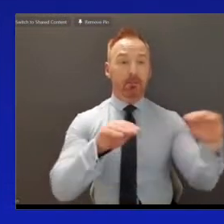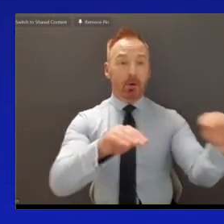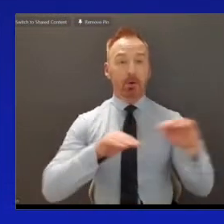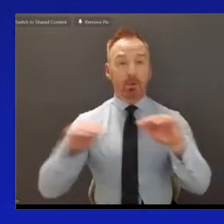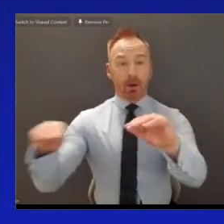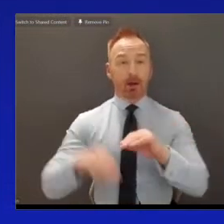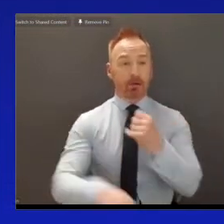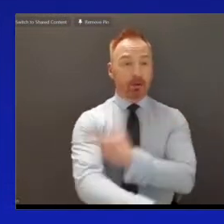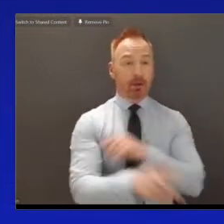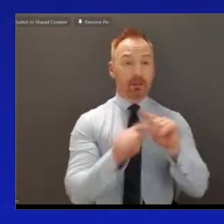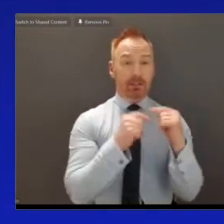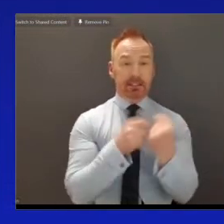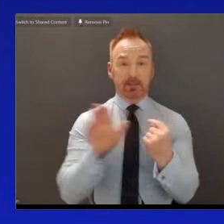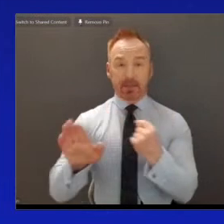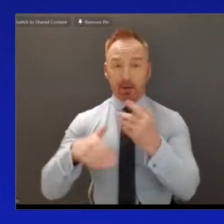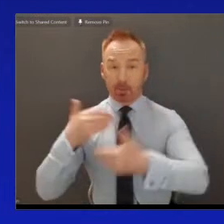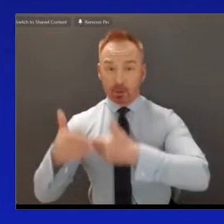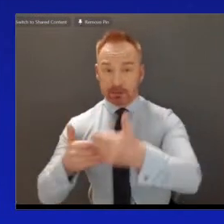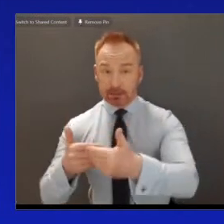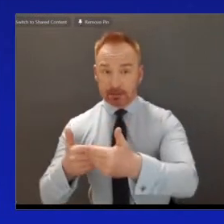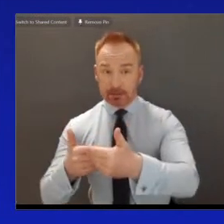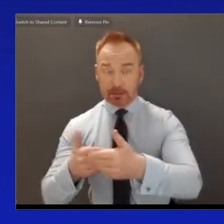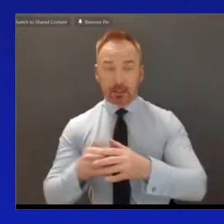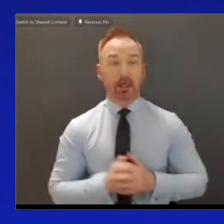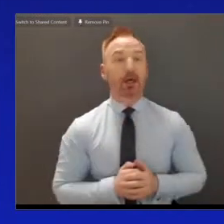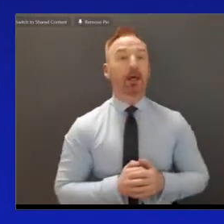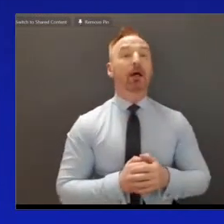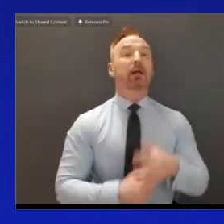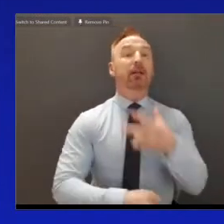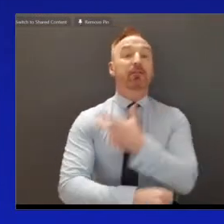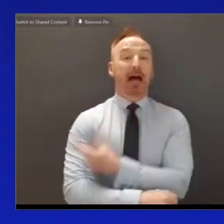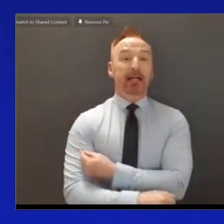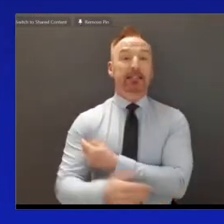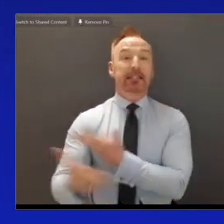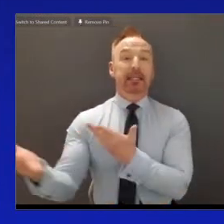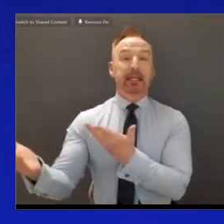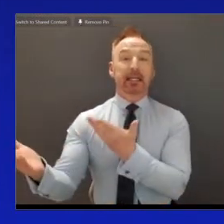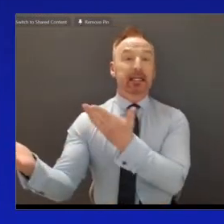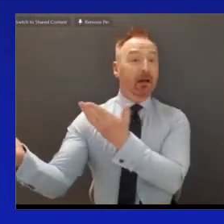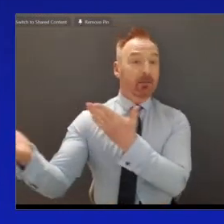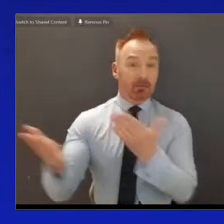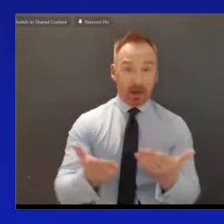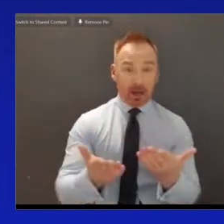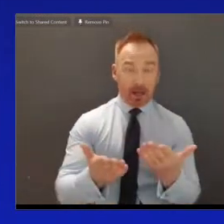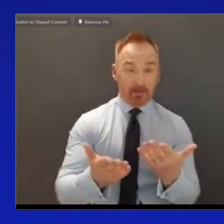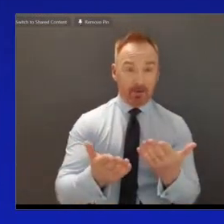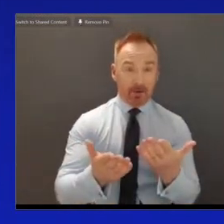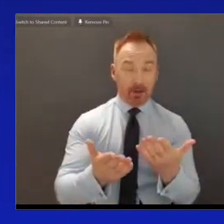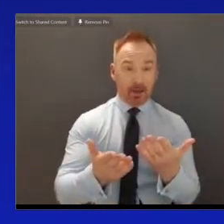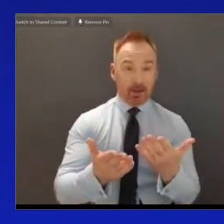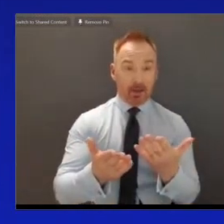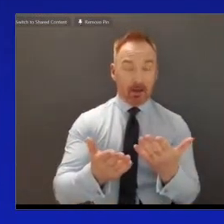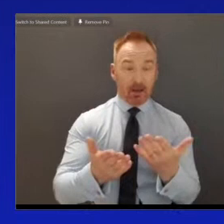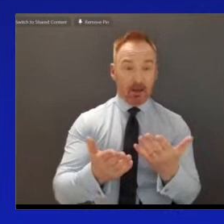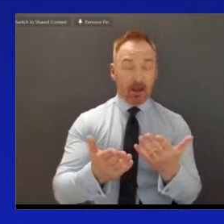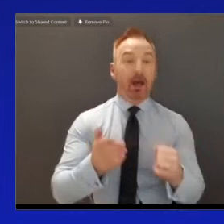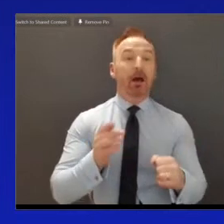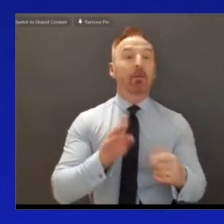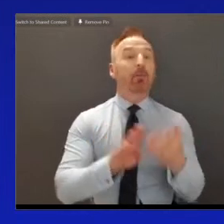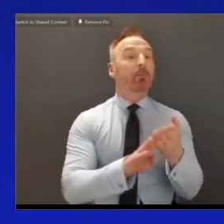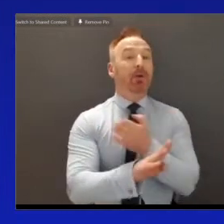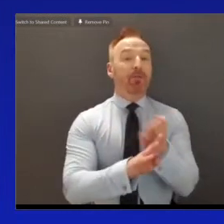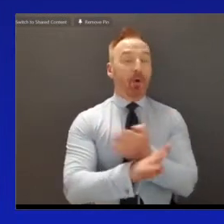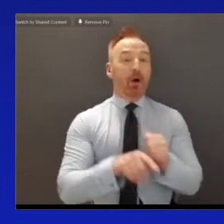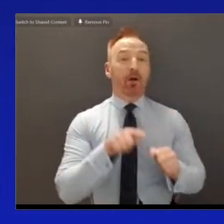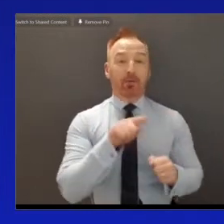teams. Before the vaccine even gets on site, we have the administrators of the home and ask residents to sign